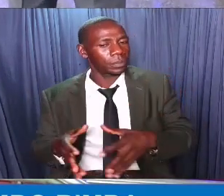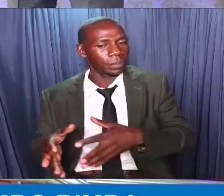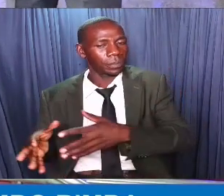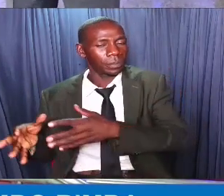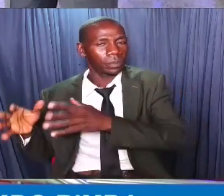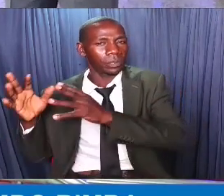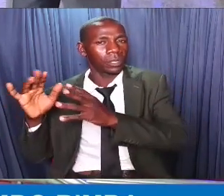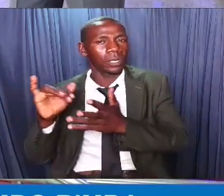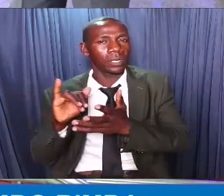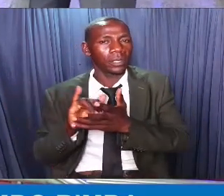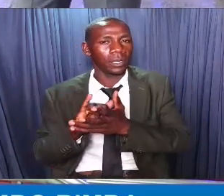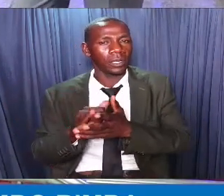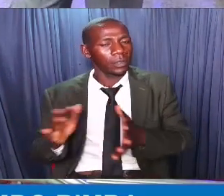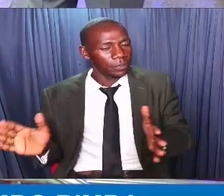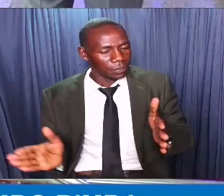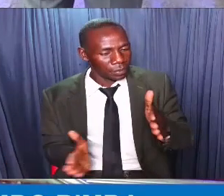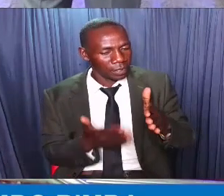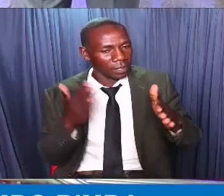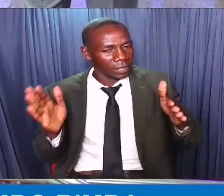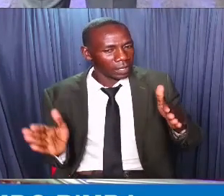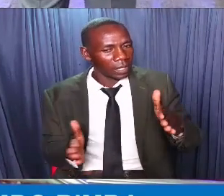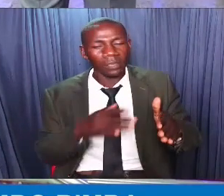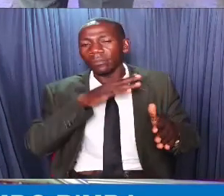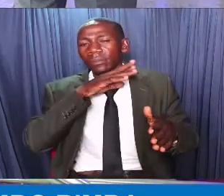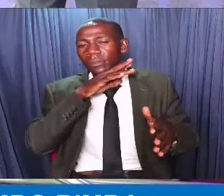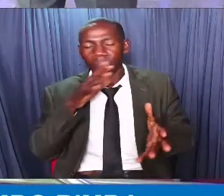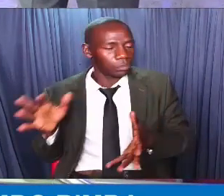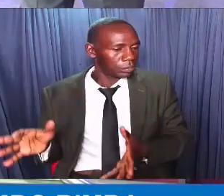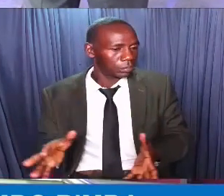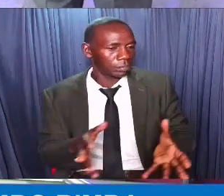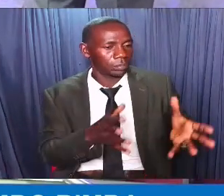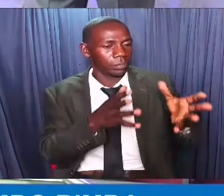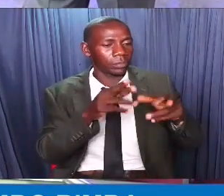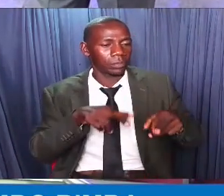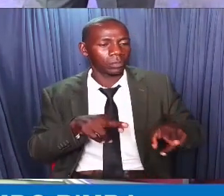away everything. Angana jaribu kusafisha chafu yote yende na mto. At least the uncleanness to go with the rivers.